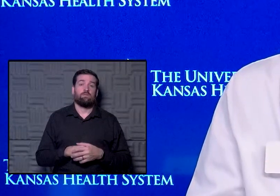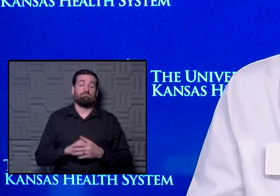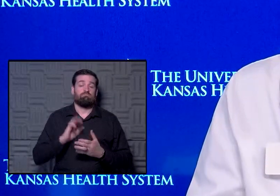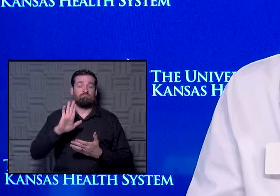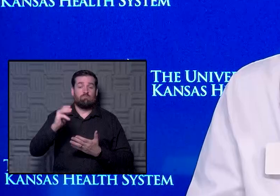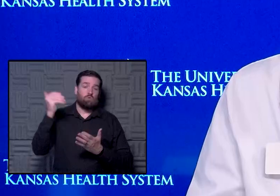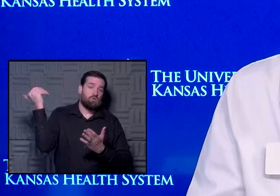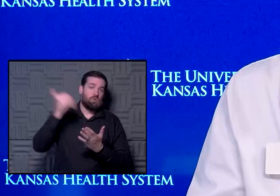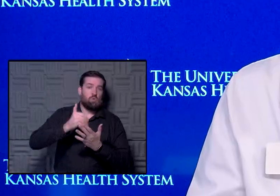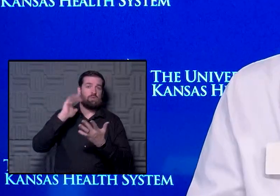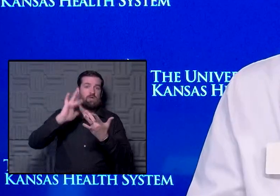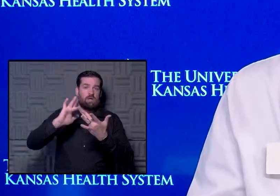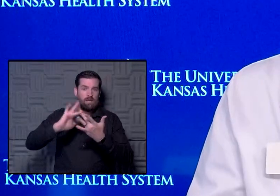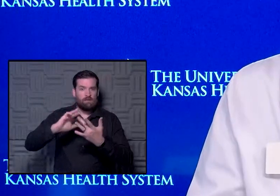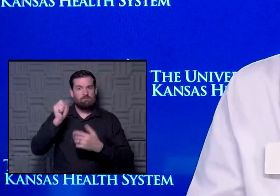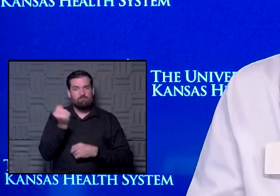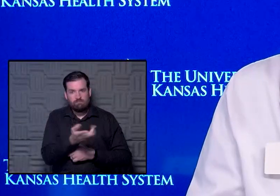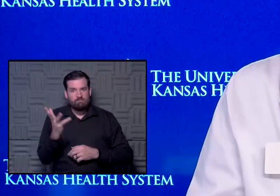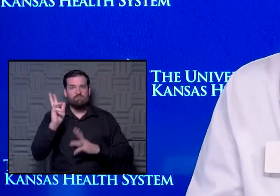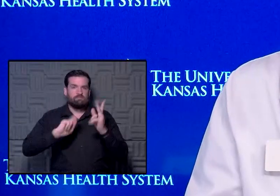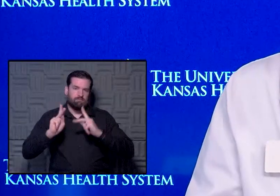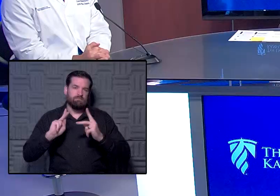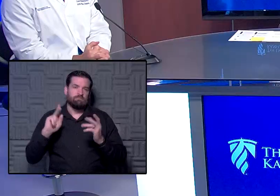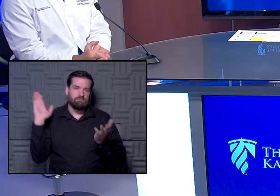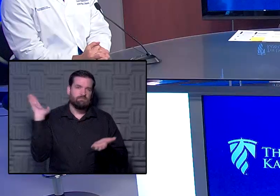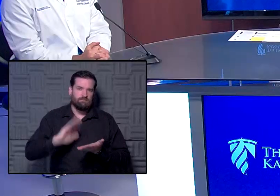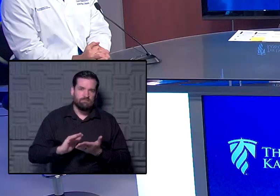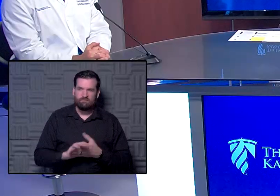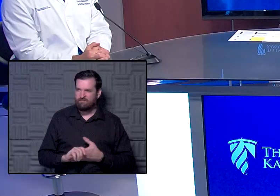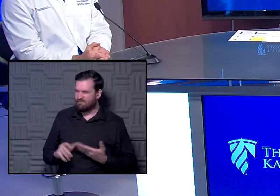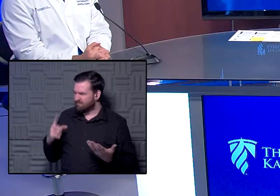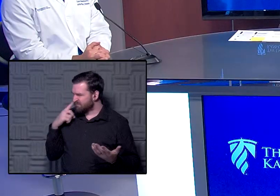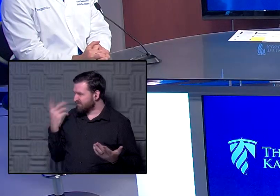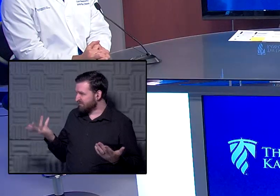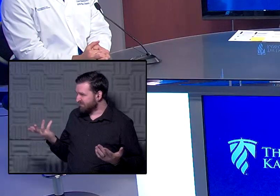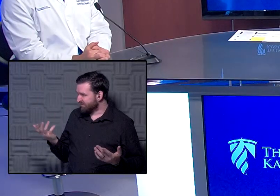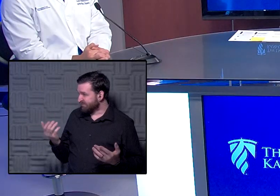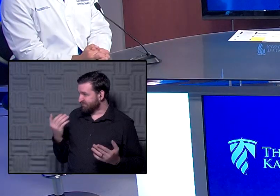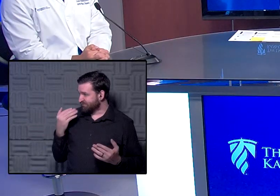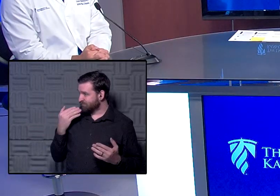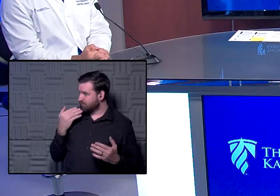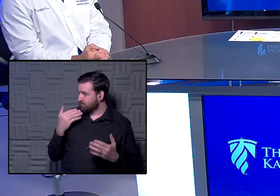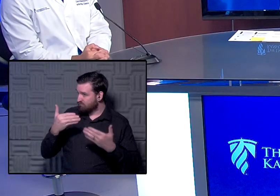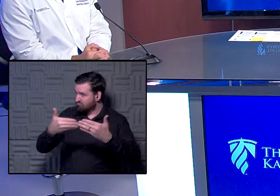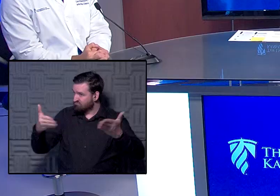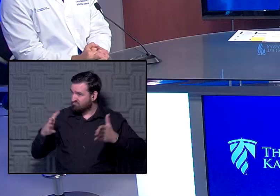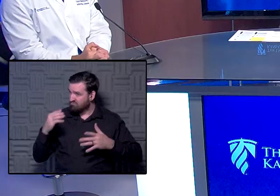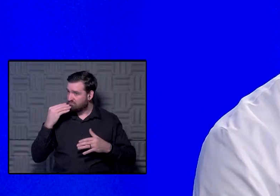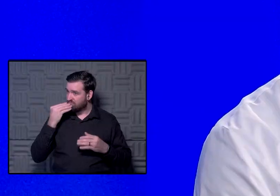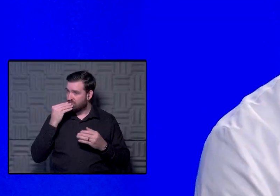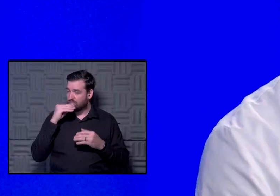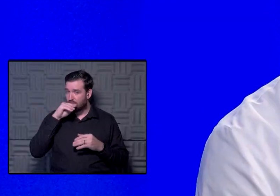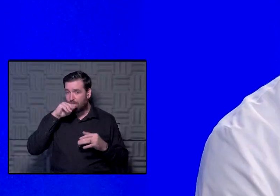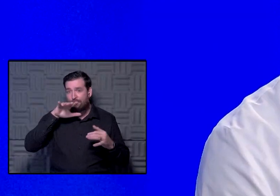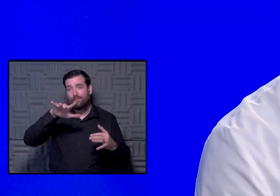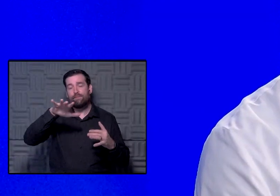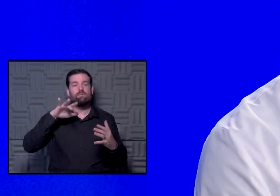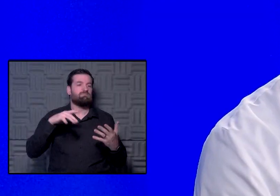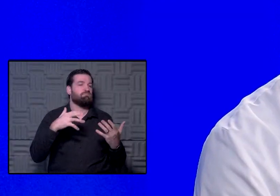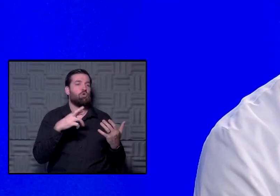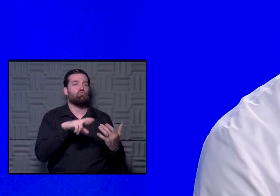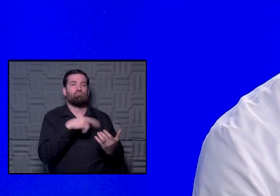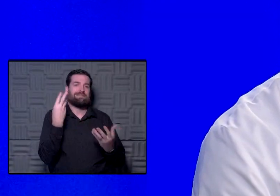close contact with a number of people is small. I don't know. Yeah. And the breath cloud conversation? Yeah, it is all about